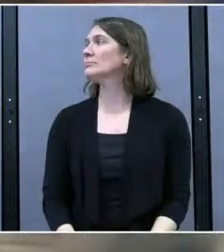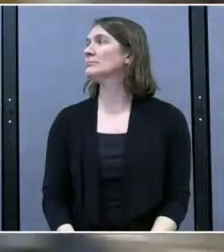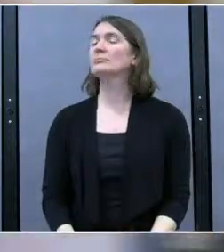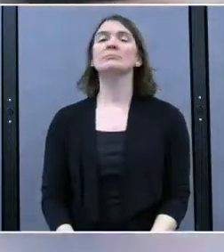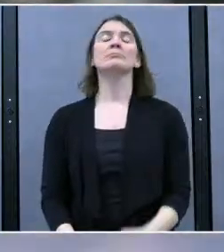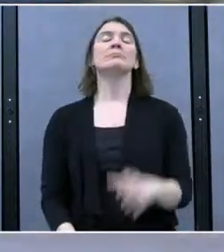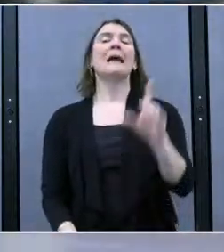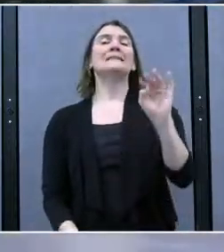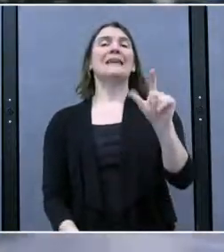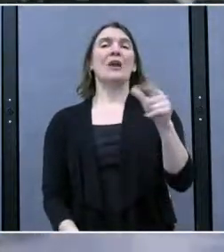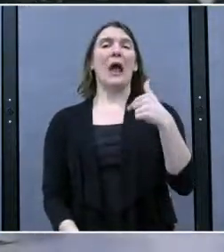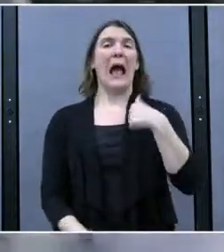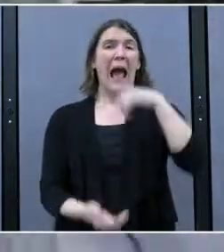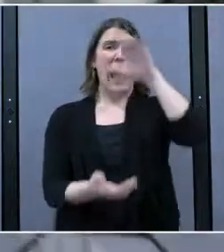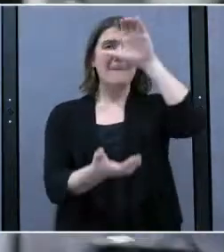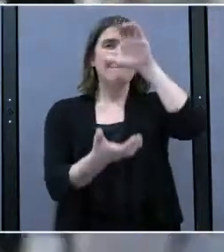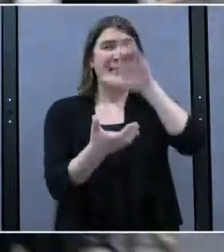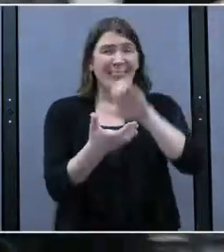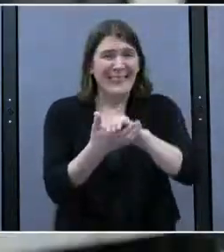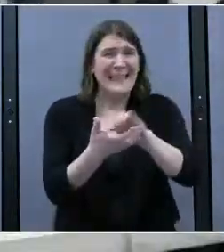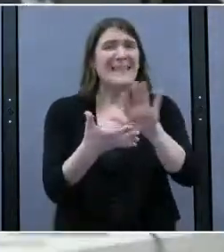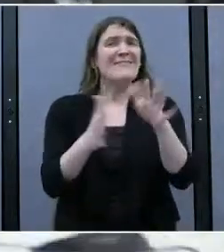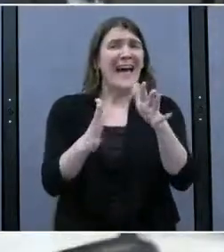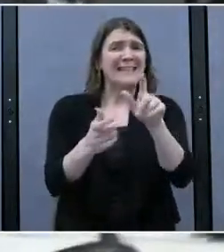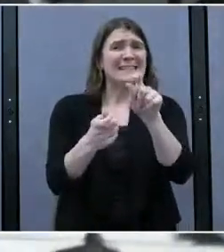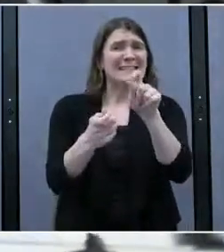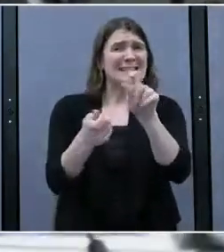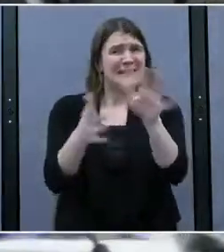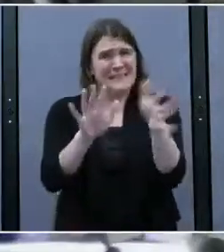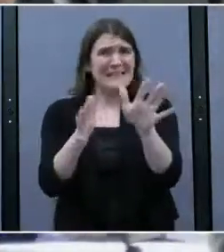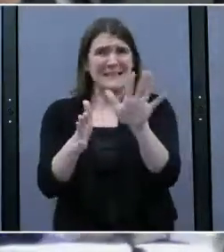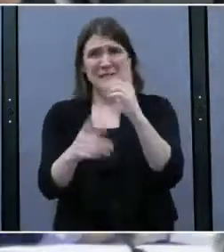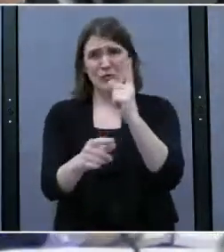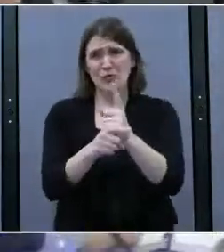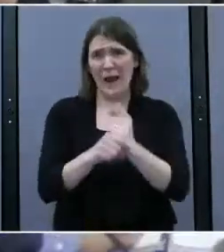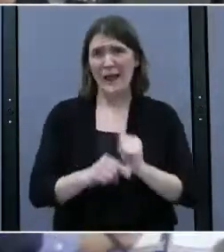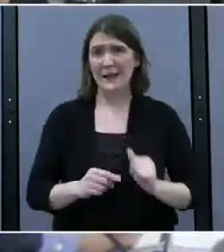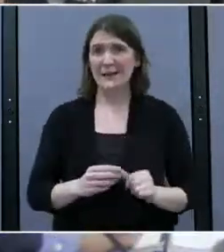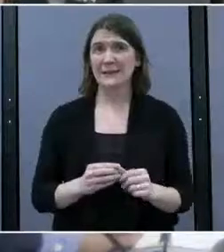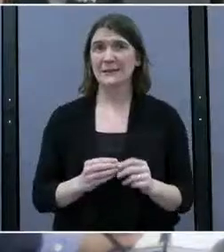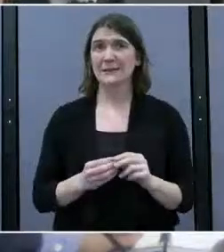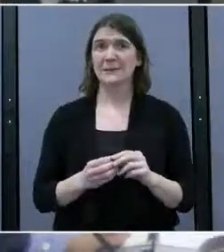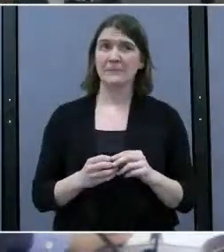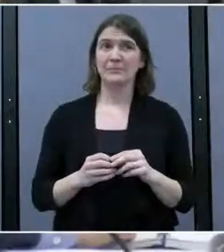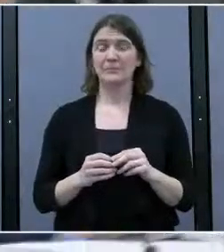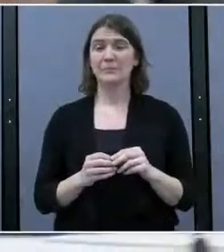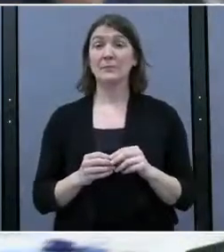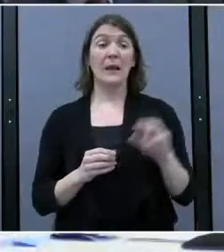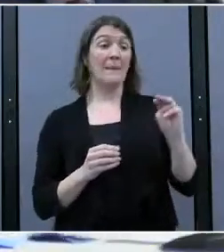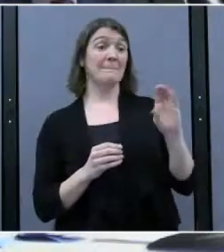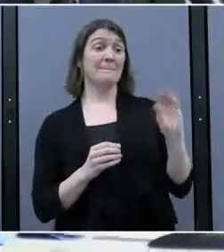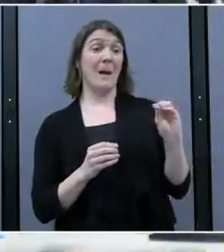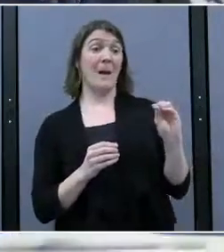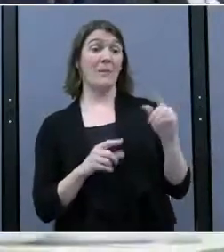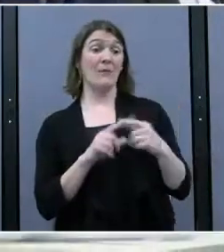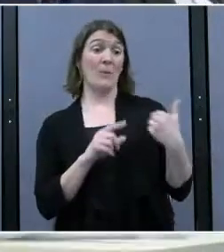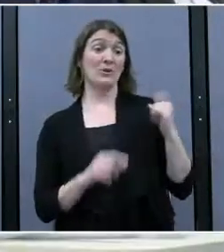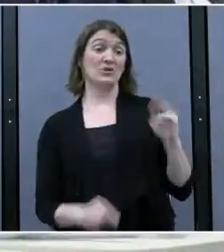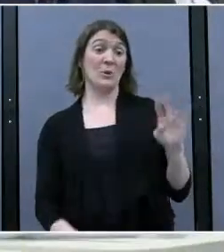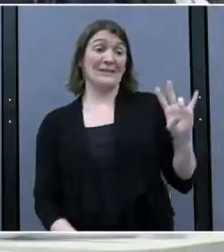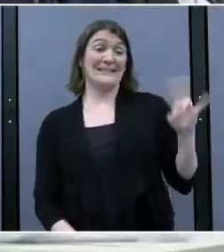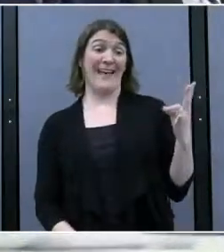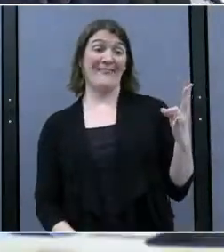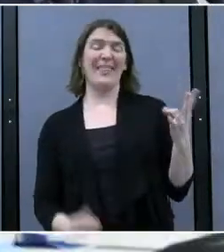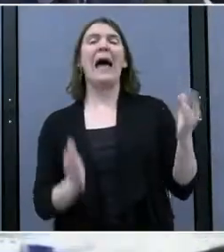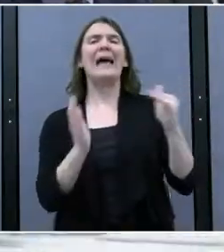I believe that's generally accurate. There's probably more nuance to it. In the memo from January 7th, which